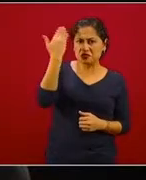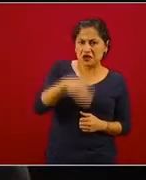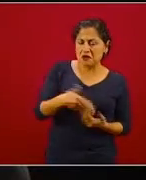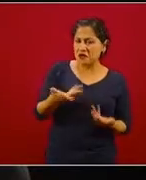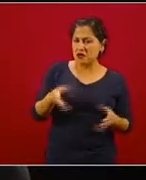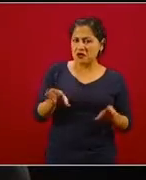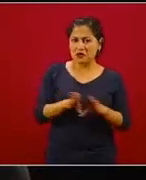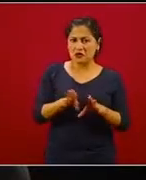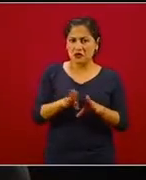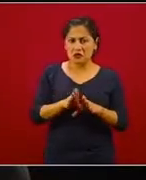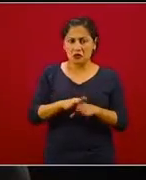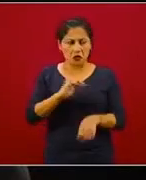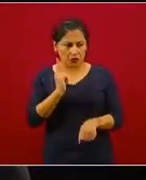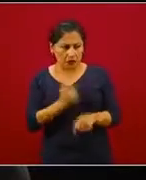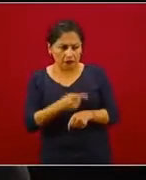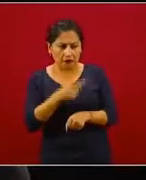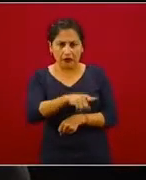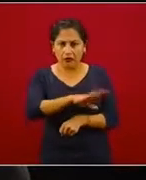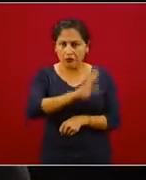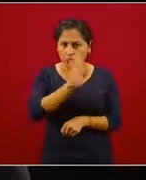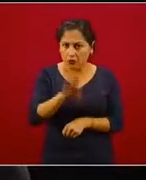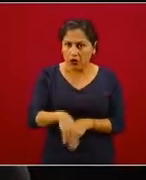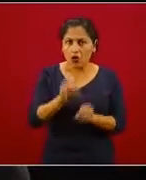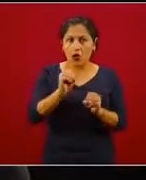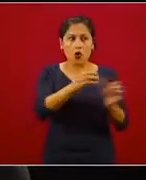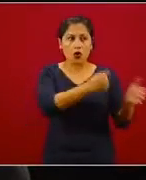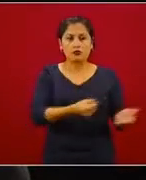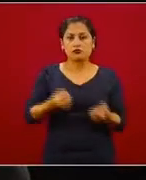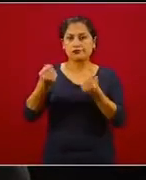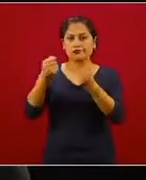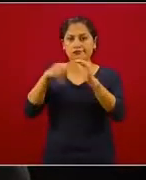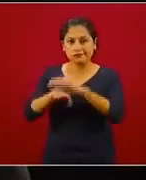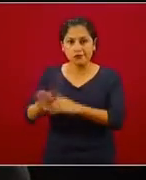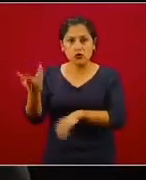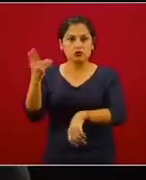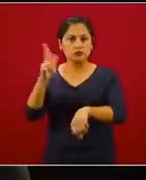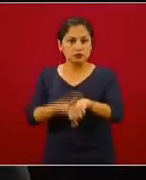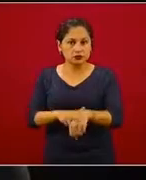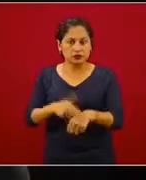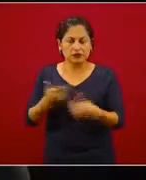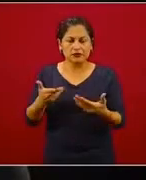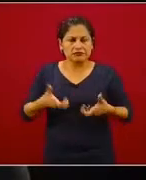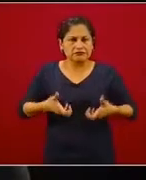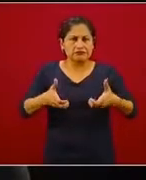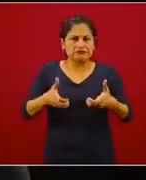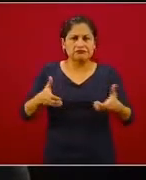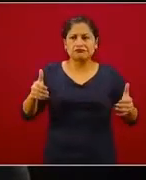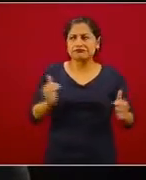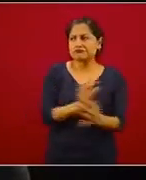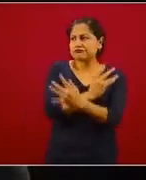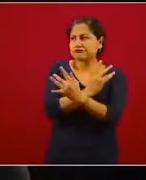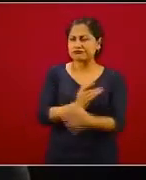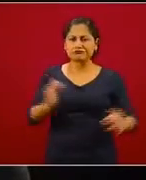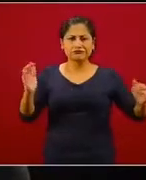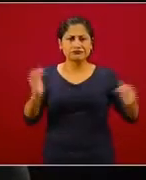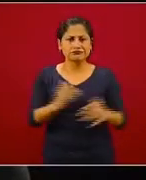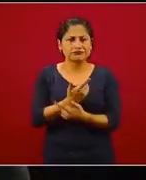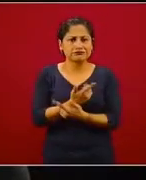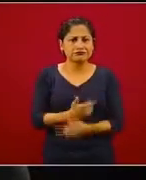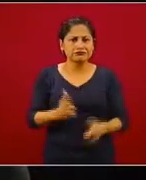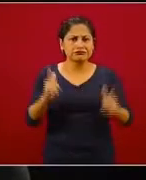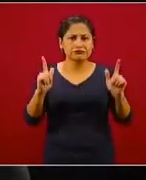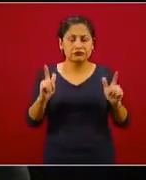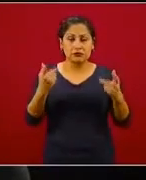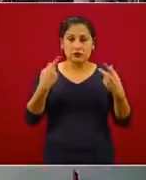in the homeless? So those people, have there been any reports of deaths? How, are they coming